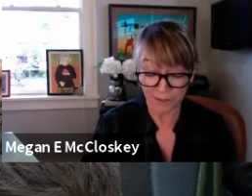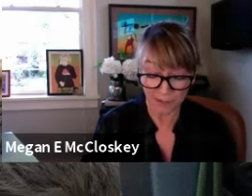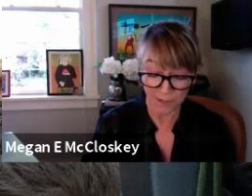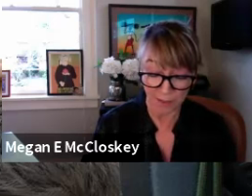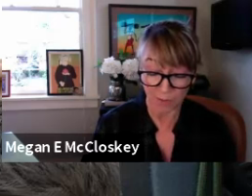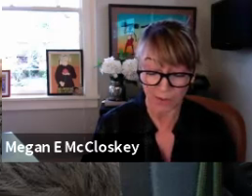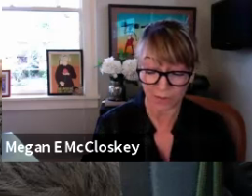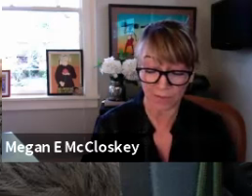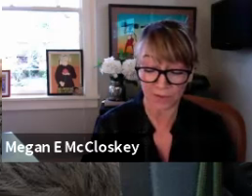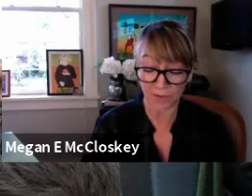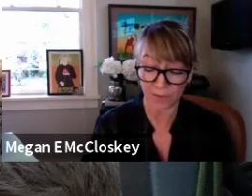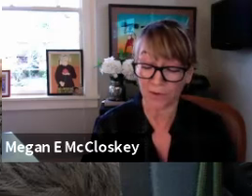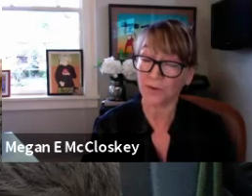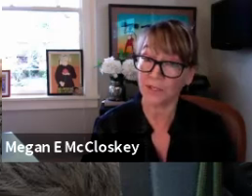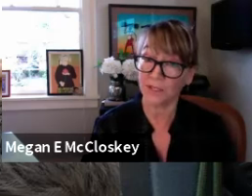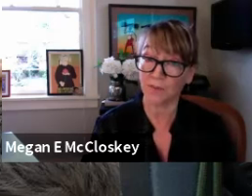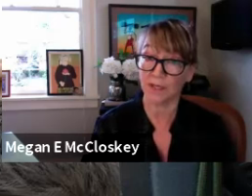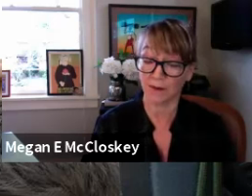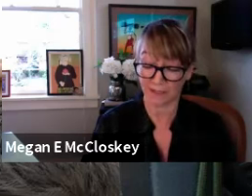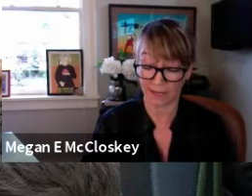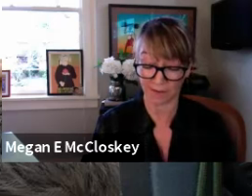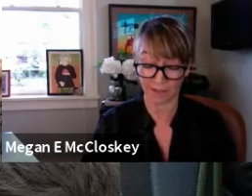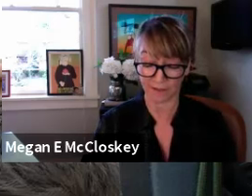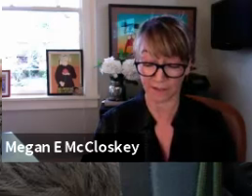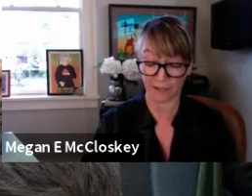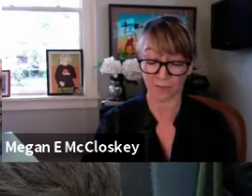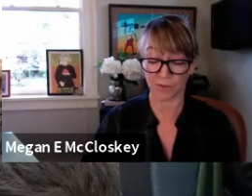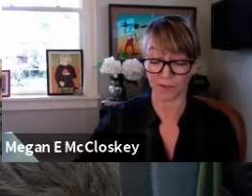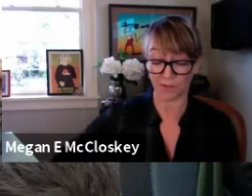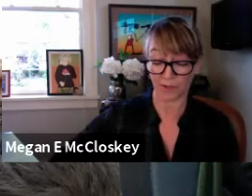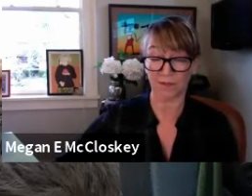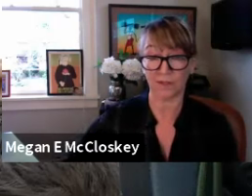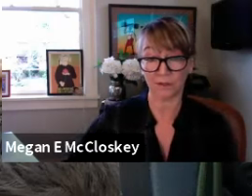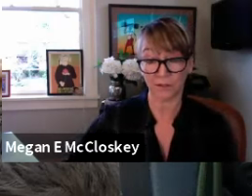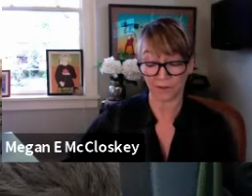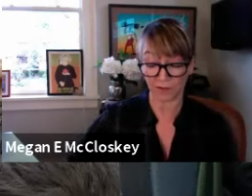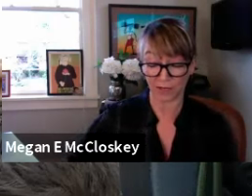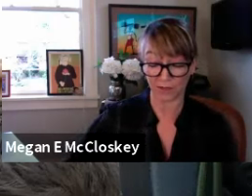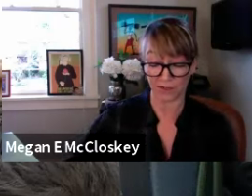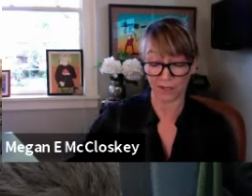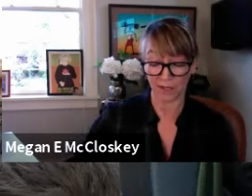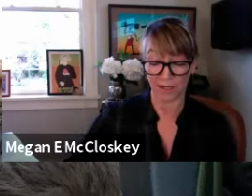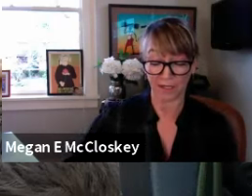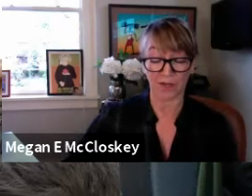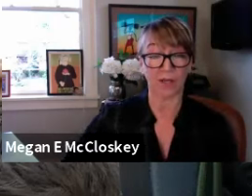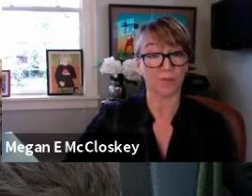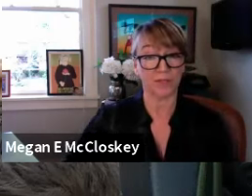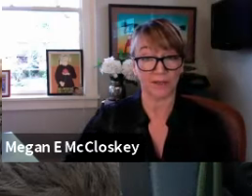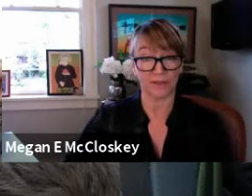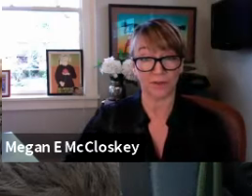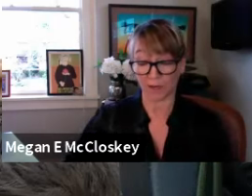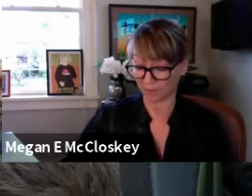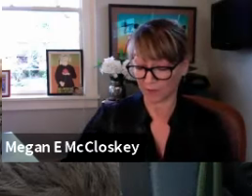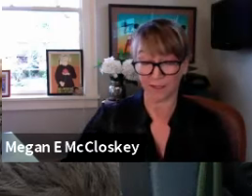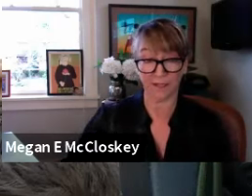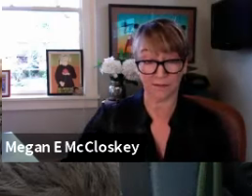we received input from over 30 disability rights advocates and experts in the fields of inclusive education and child